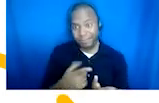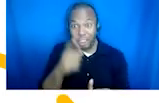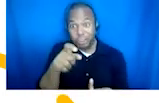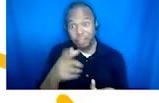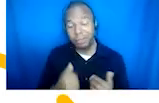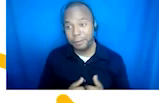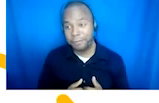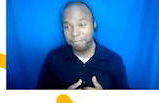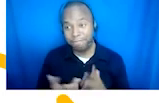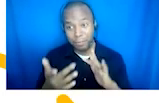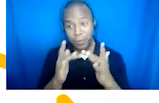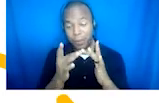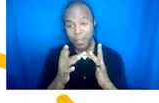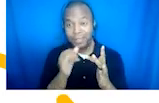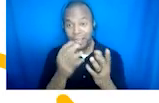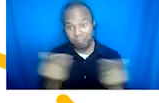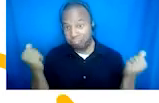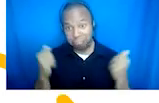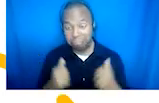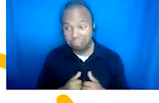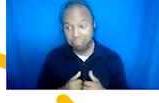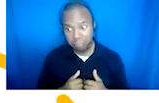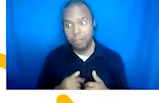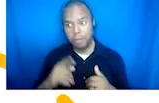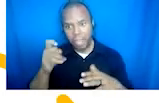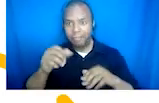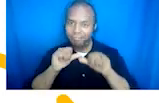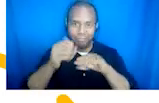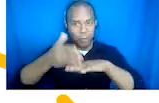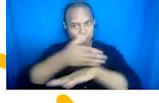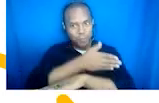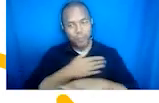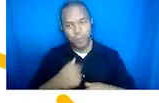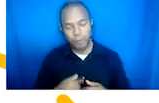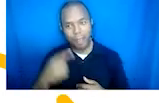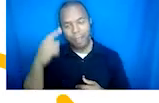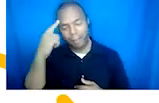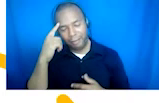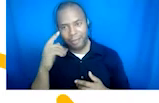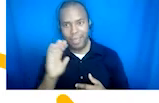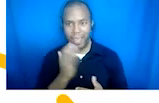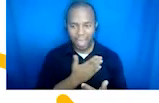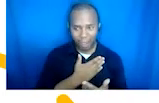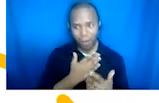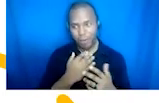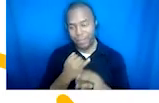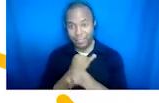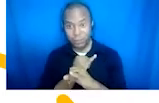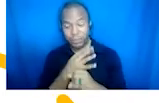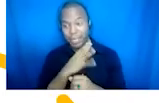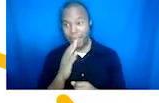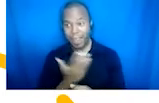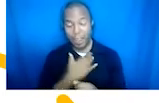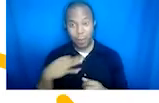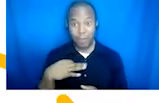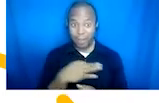Online isn't going away. It can definitely be better. I think our institution and our faculty can do both